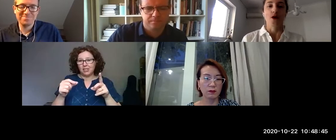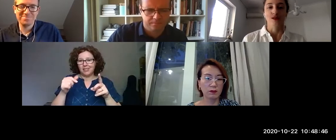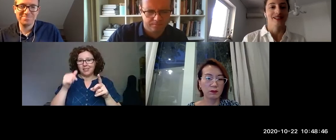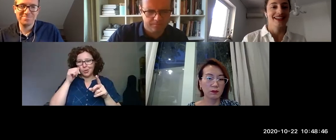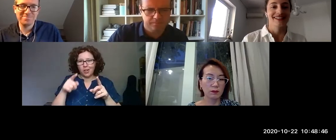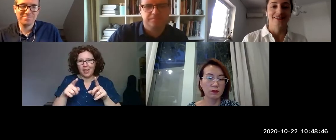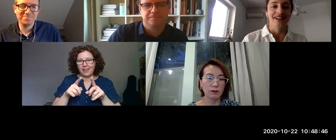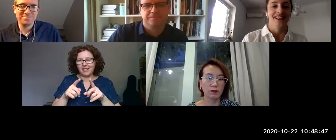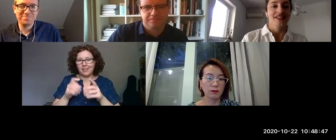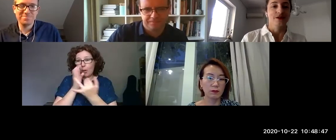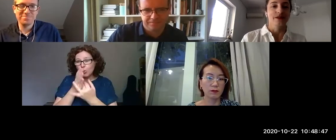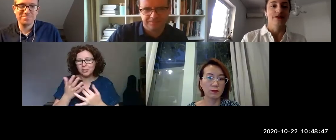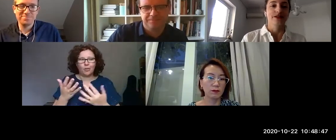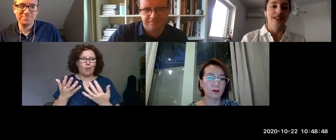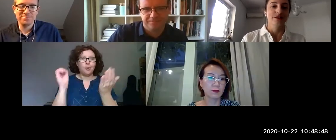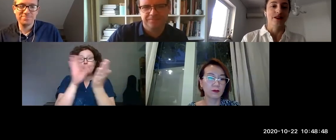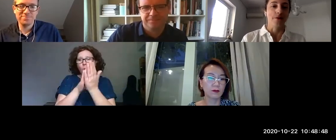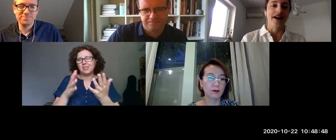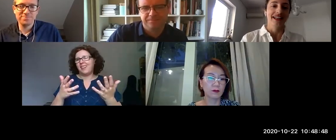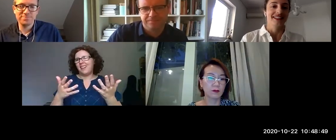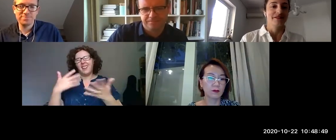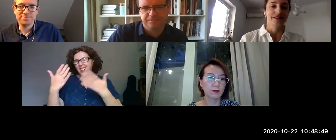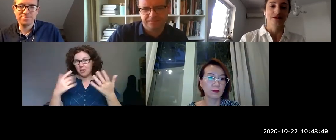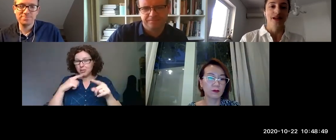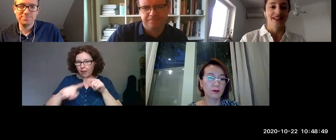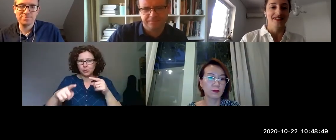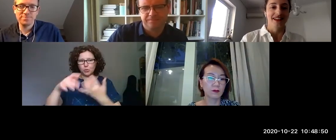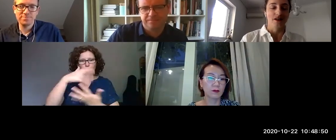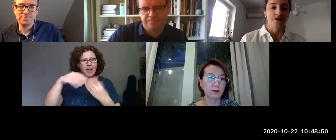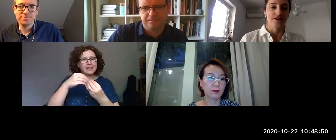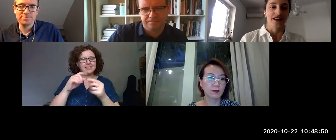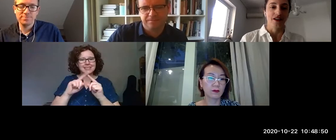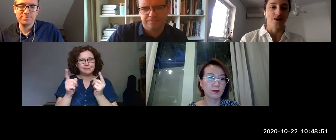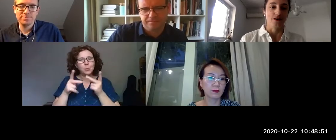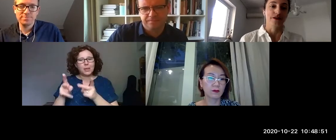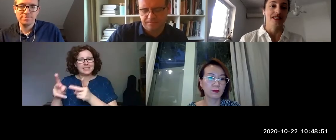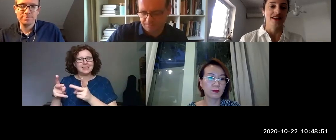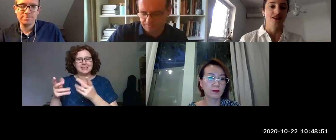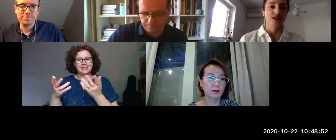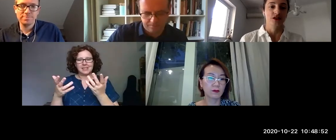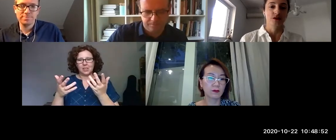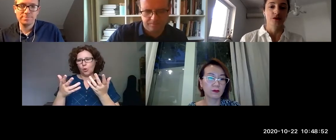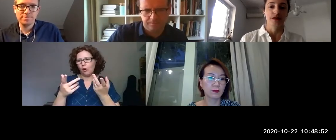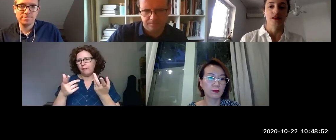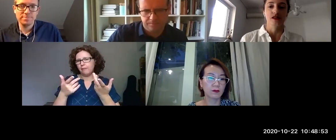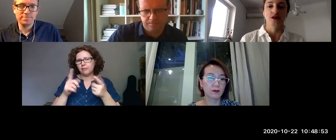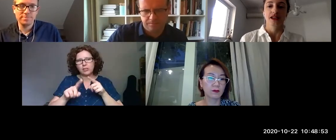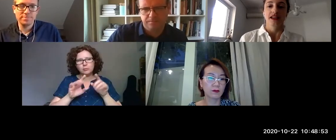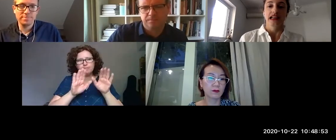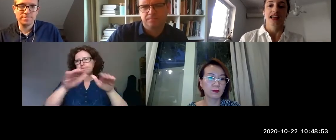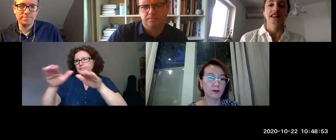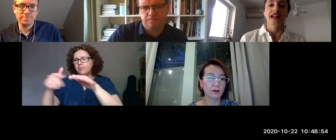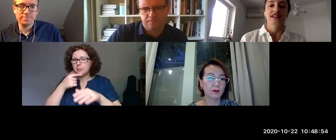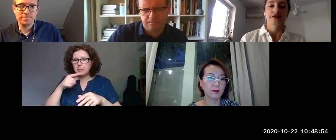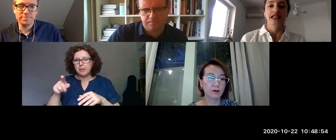Post, etc. So we try to combine different ways of reaching out to people. So